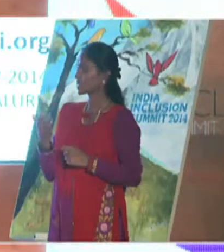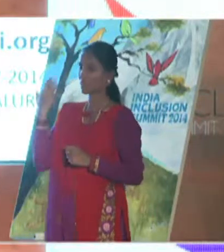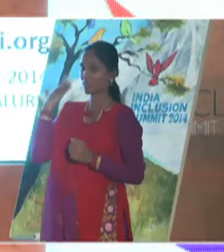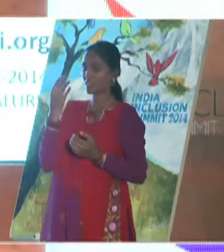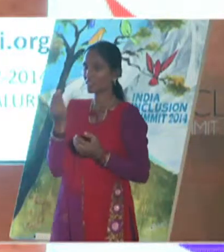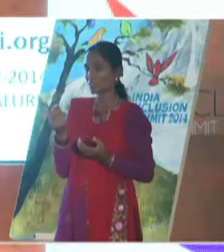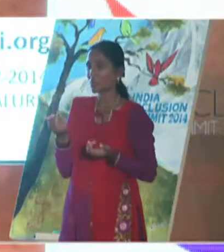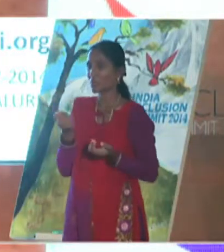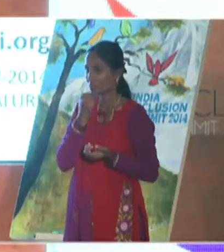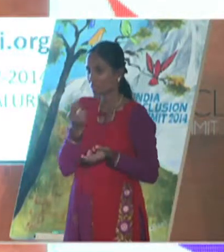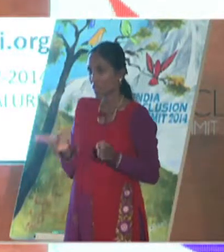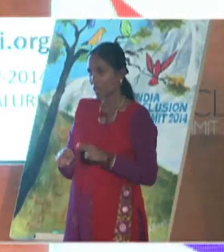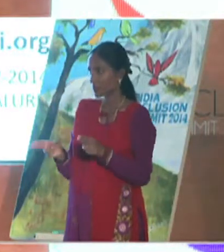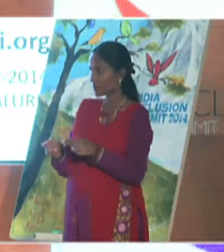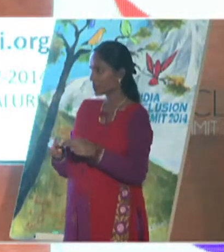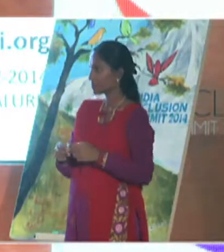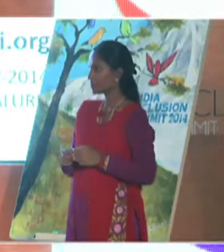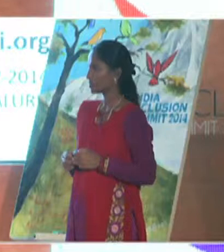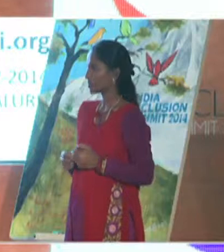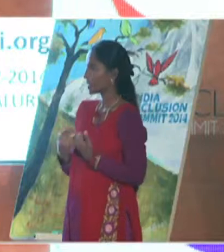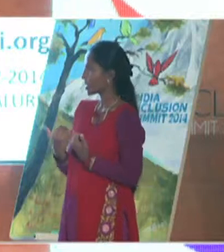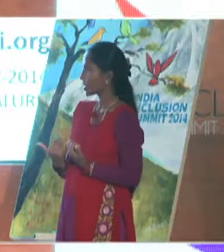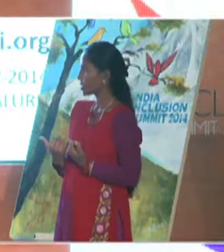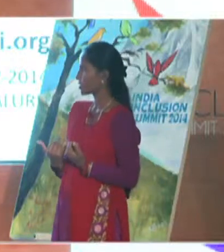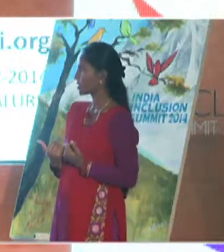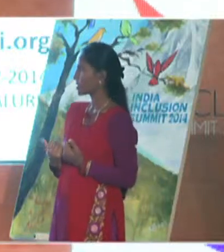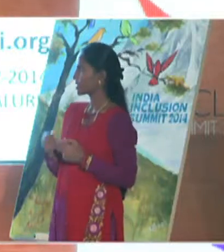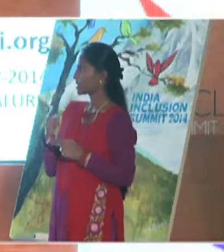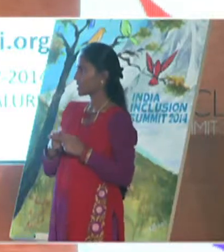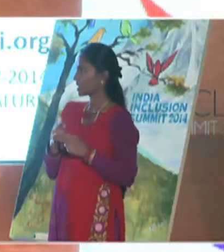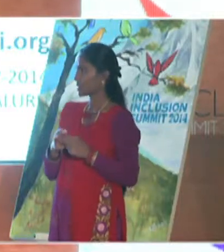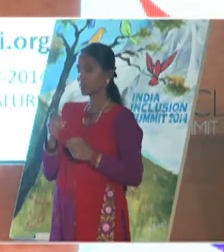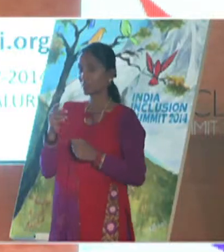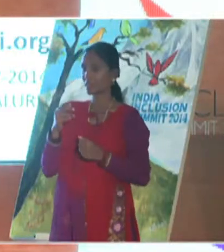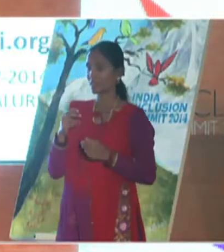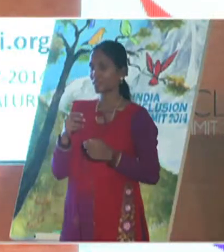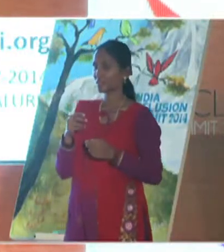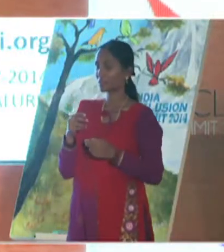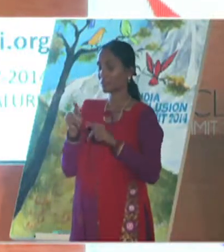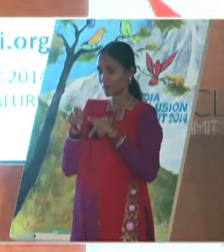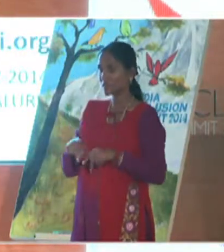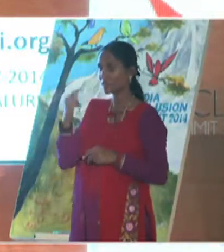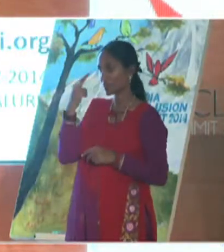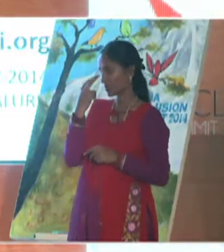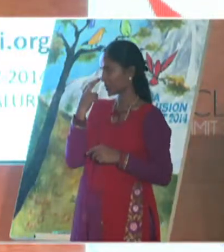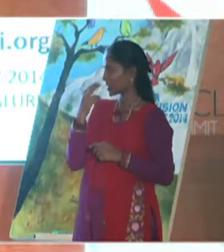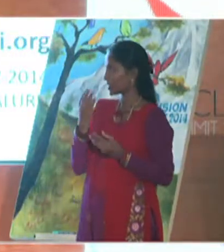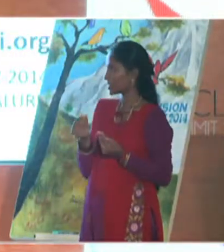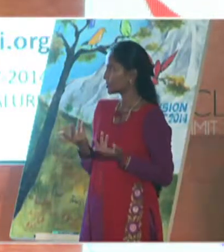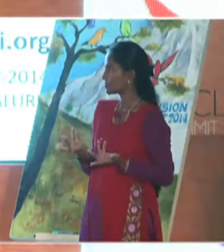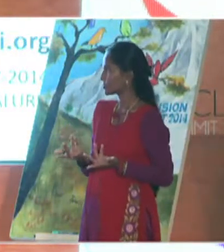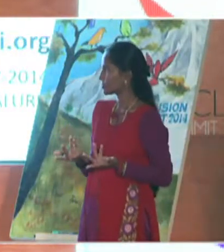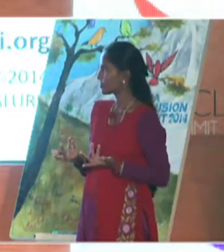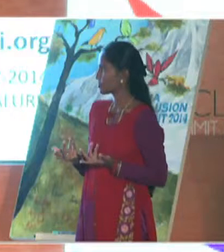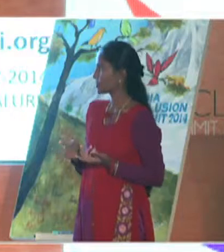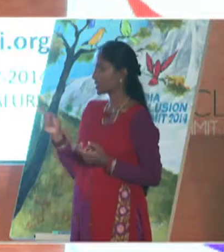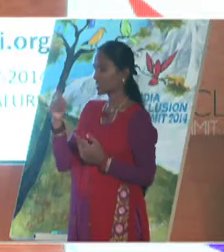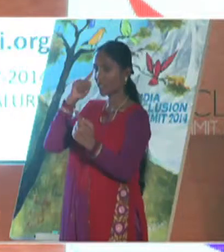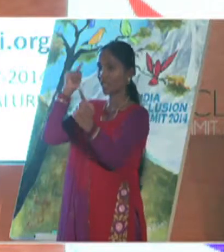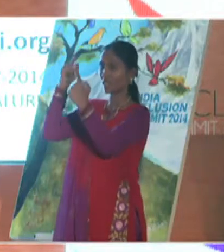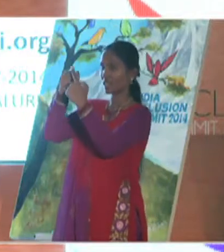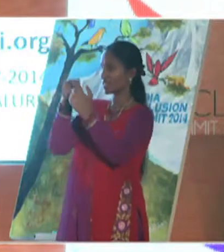life, that you're punished now by being blind or handicapped. Some people believe that their children